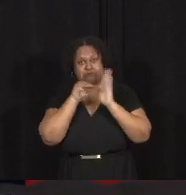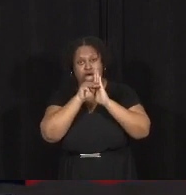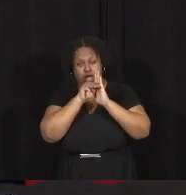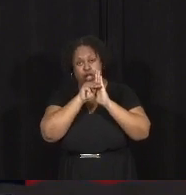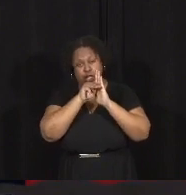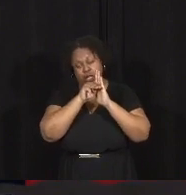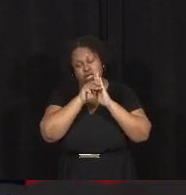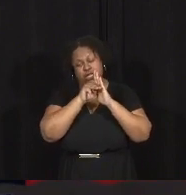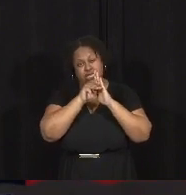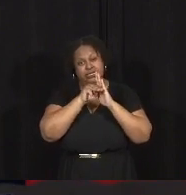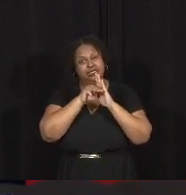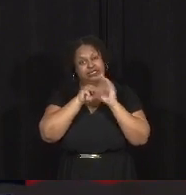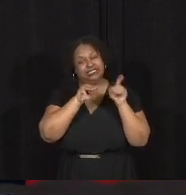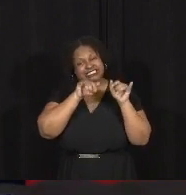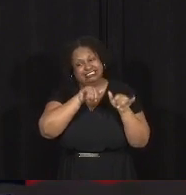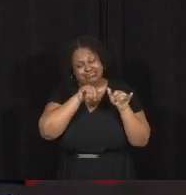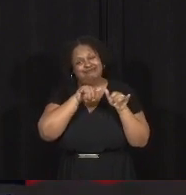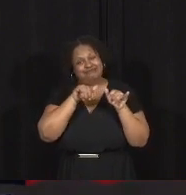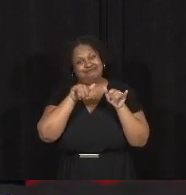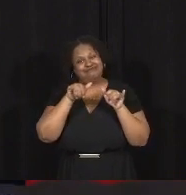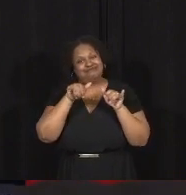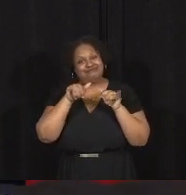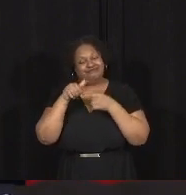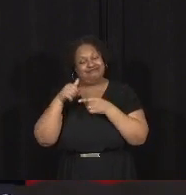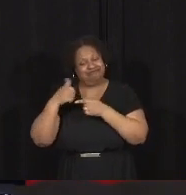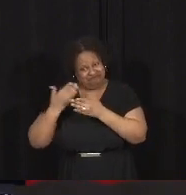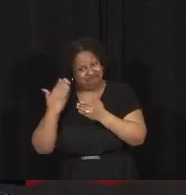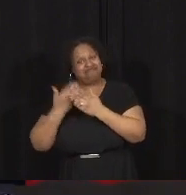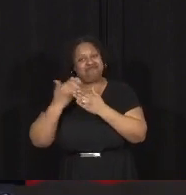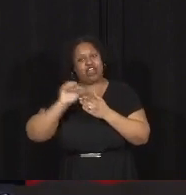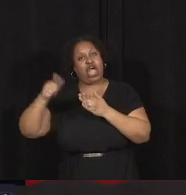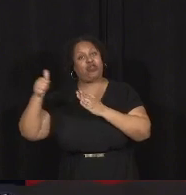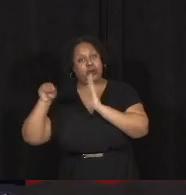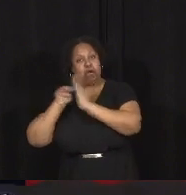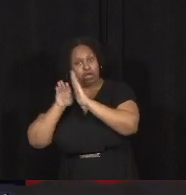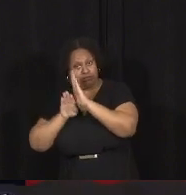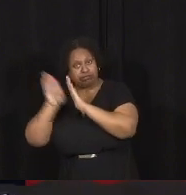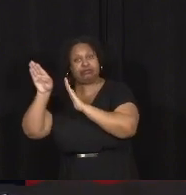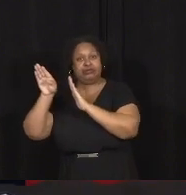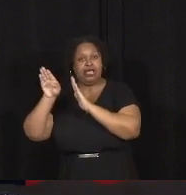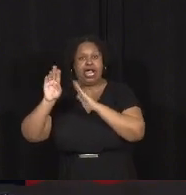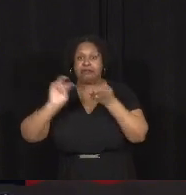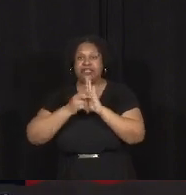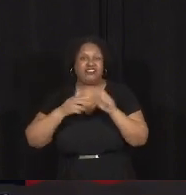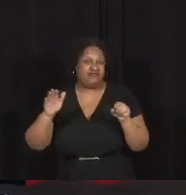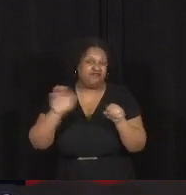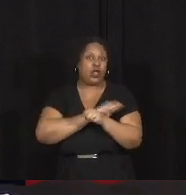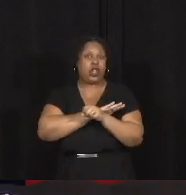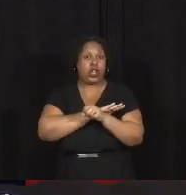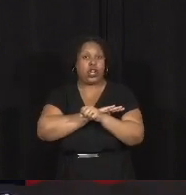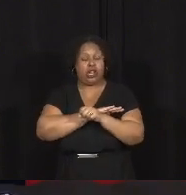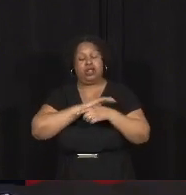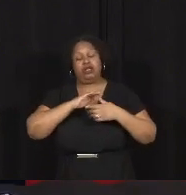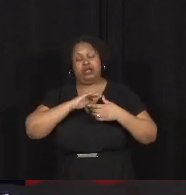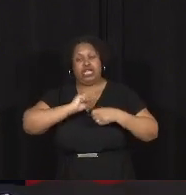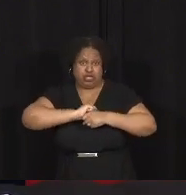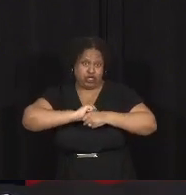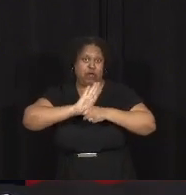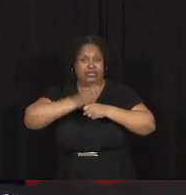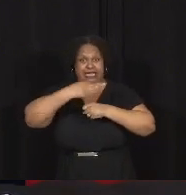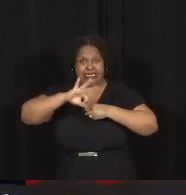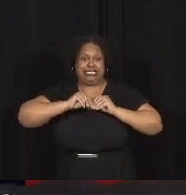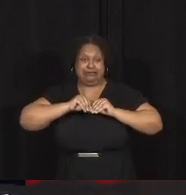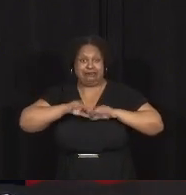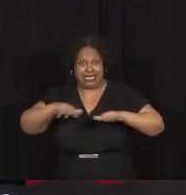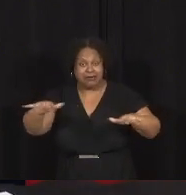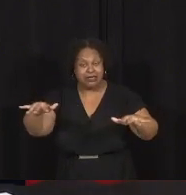the full course of this pandemic, which may last